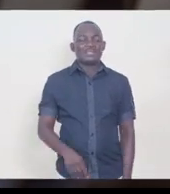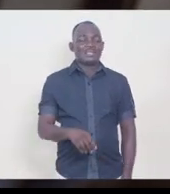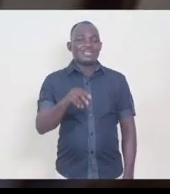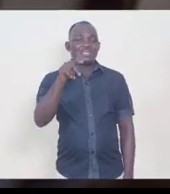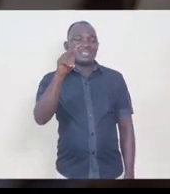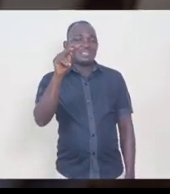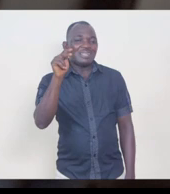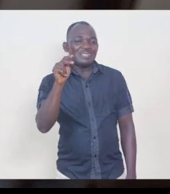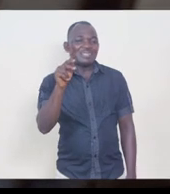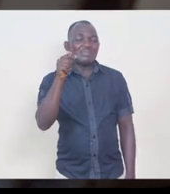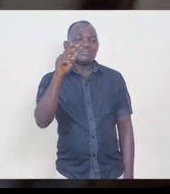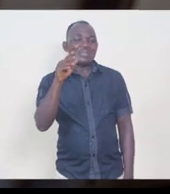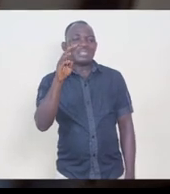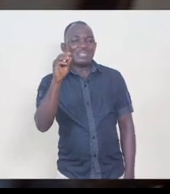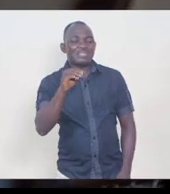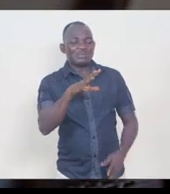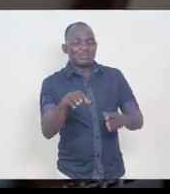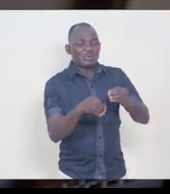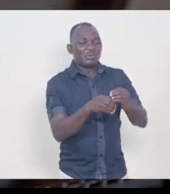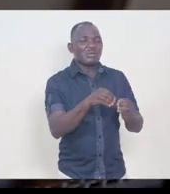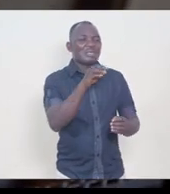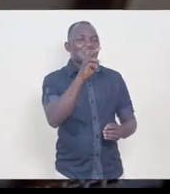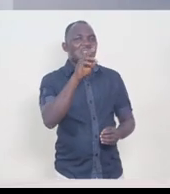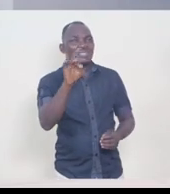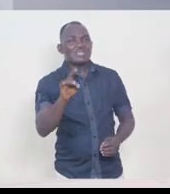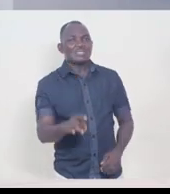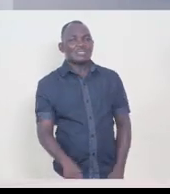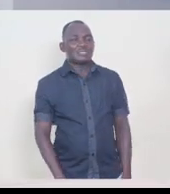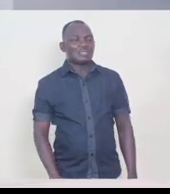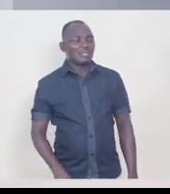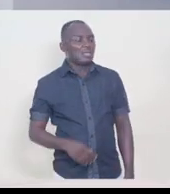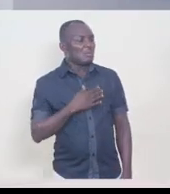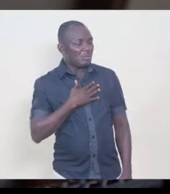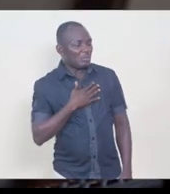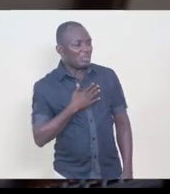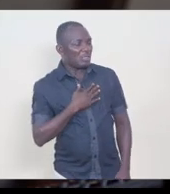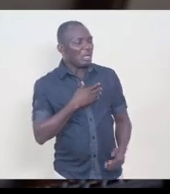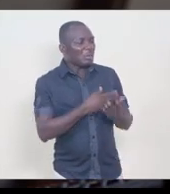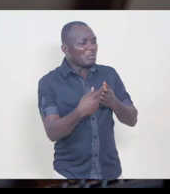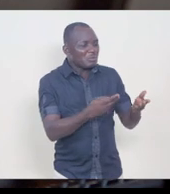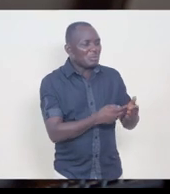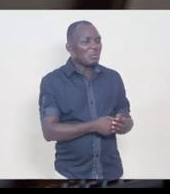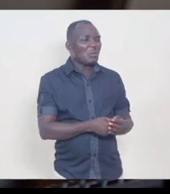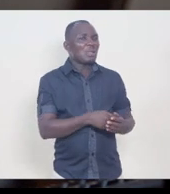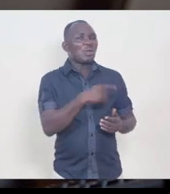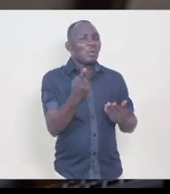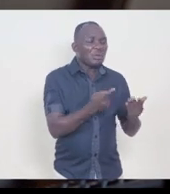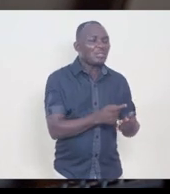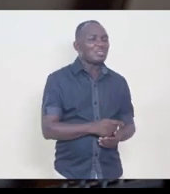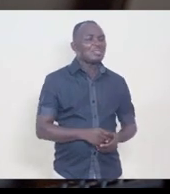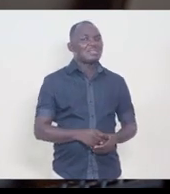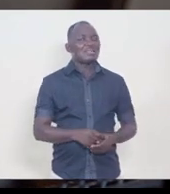plus 25 plus 20 plus 10 gives you 68 Ghana cedis. Sorry to ask, but you spend this much money on partying?